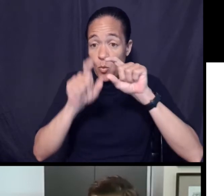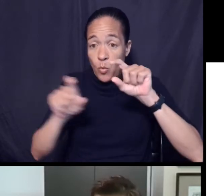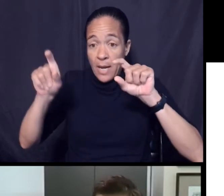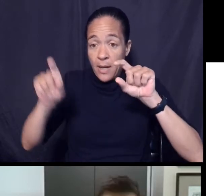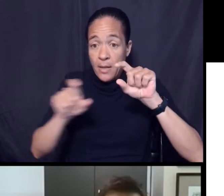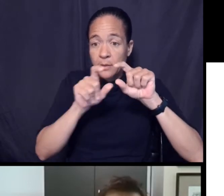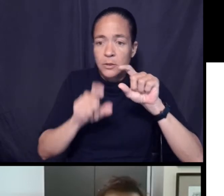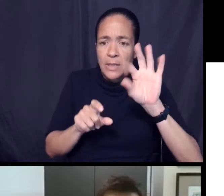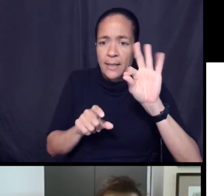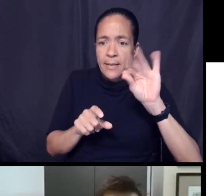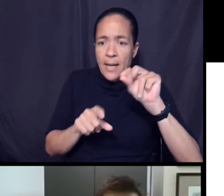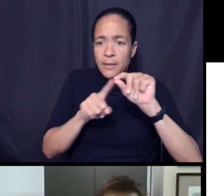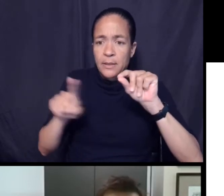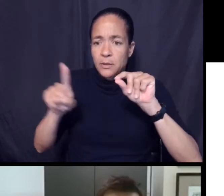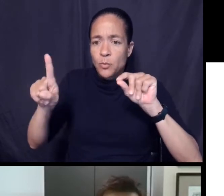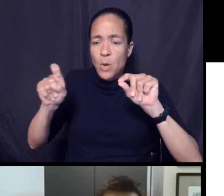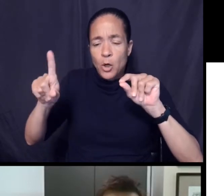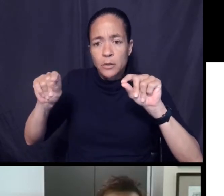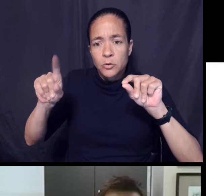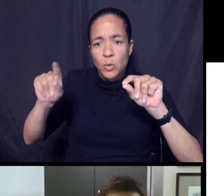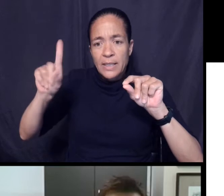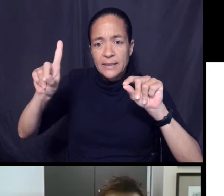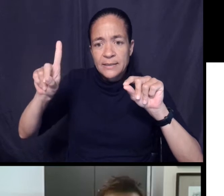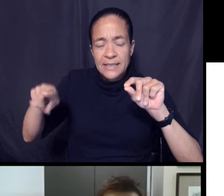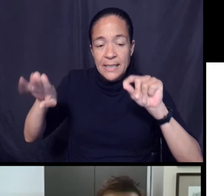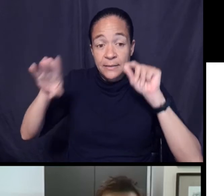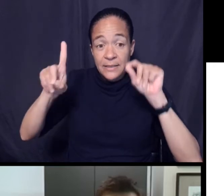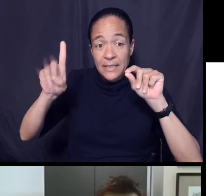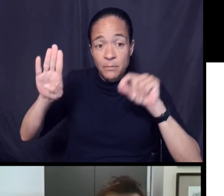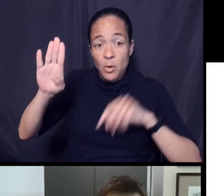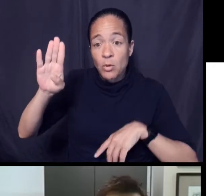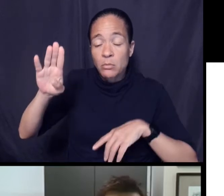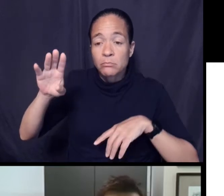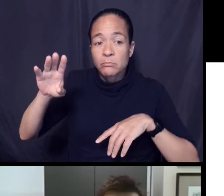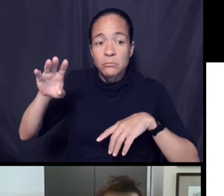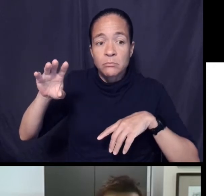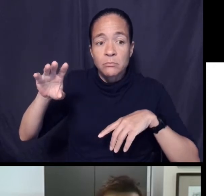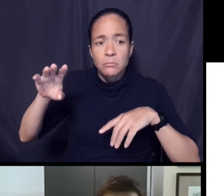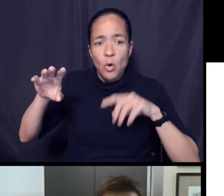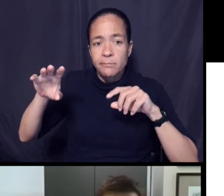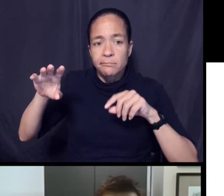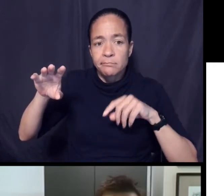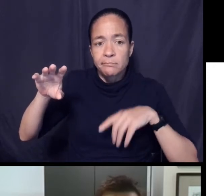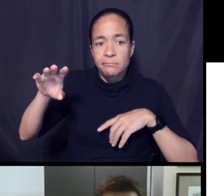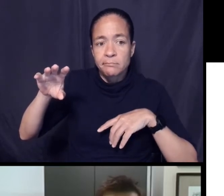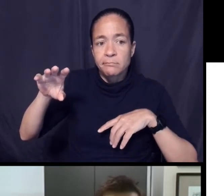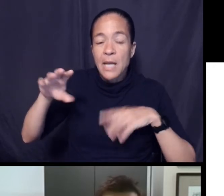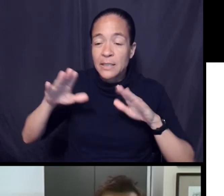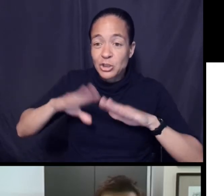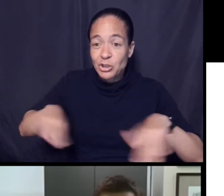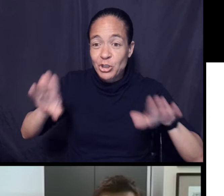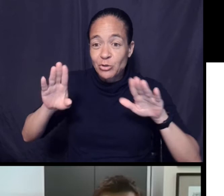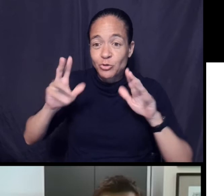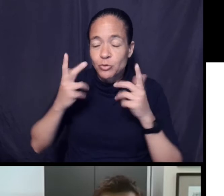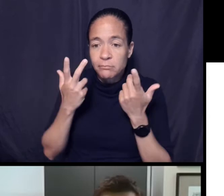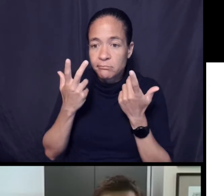from 90 to 120 decibels on the right, children will not be able to hear anything but sounds